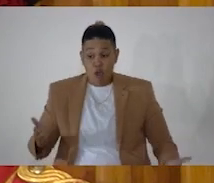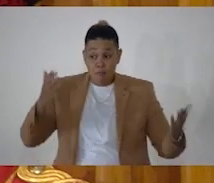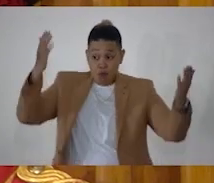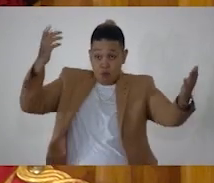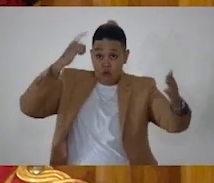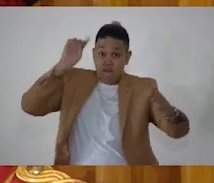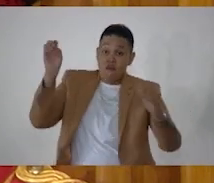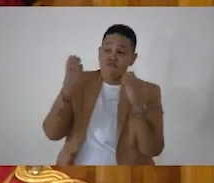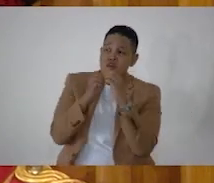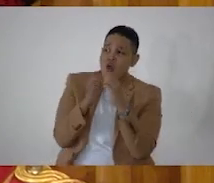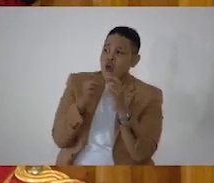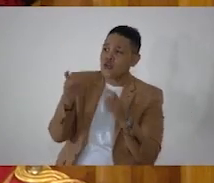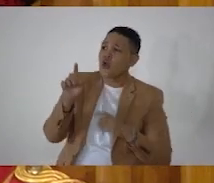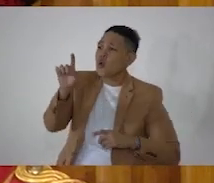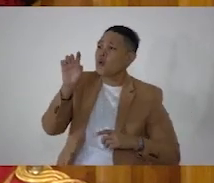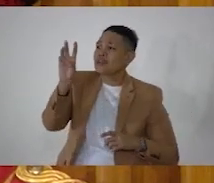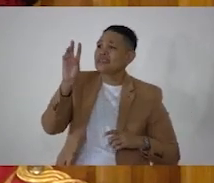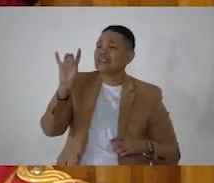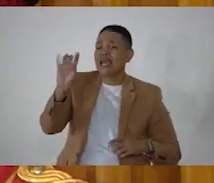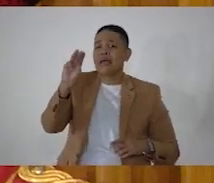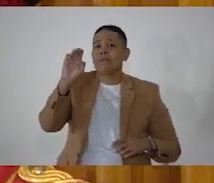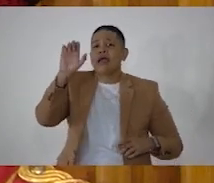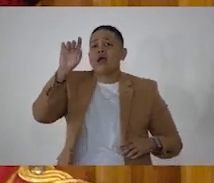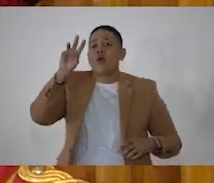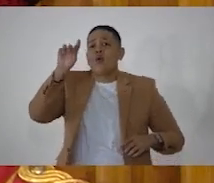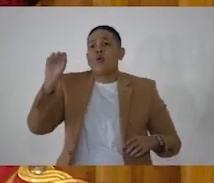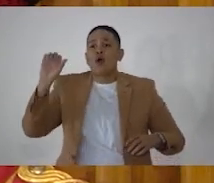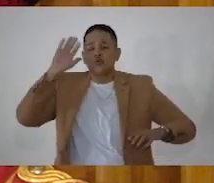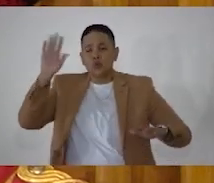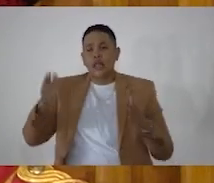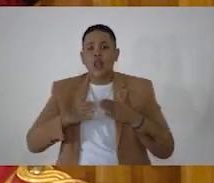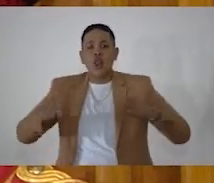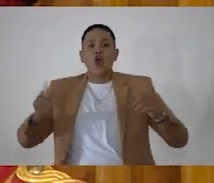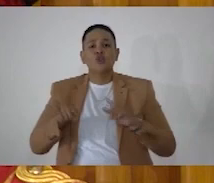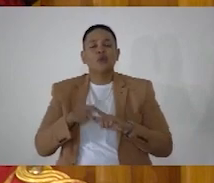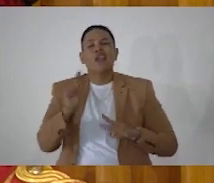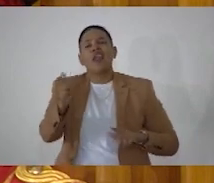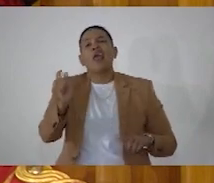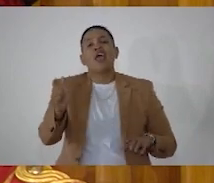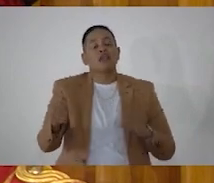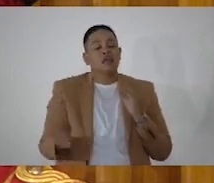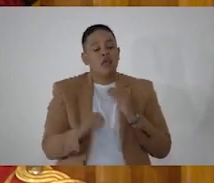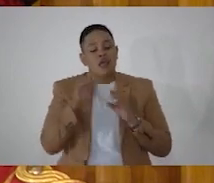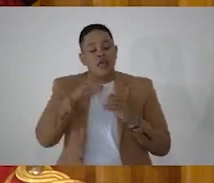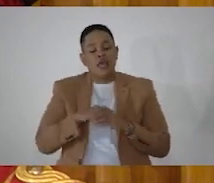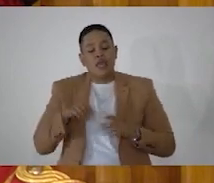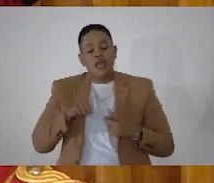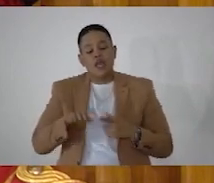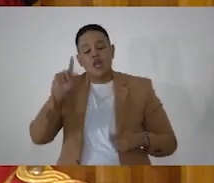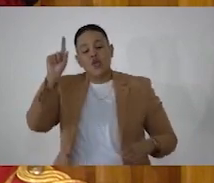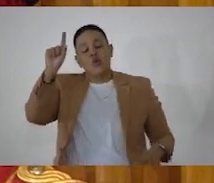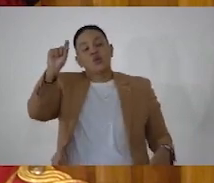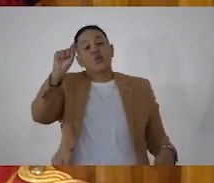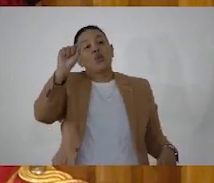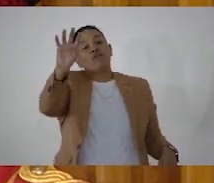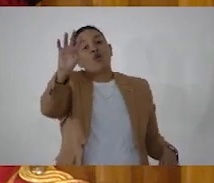for a further 168 megawatts will be launched later in